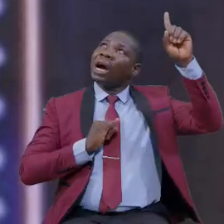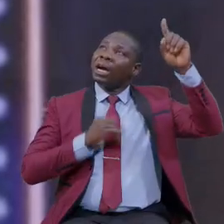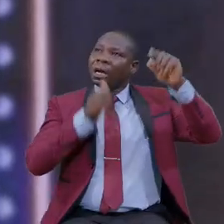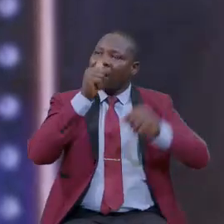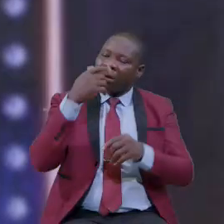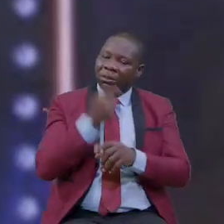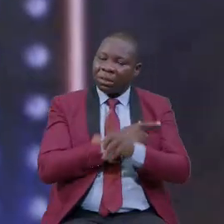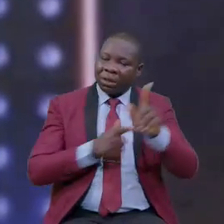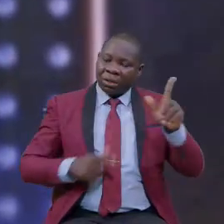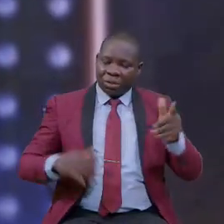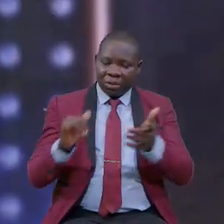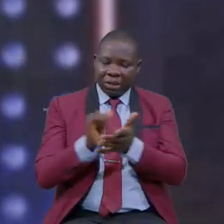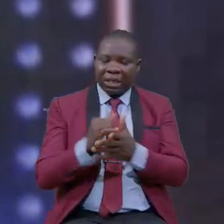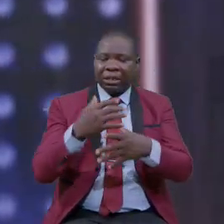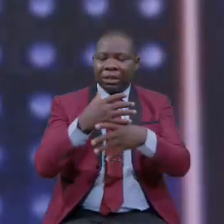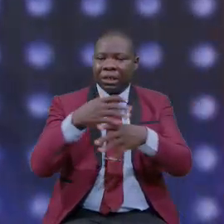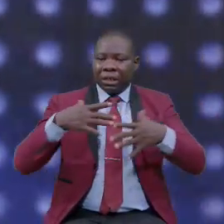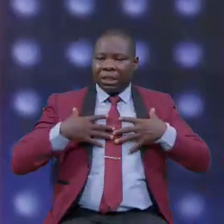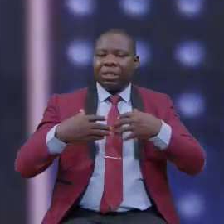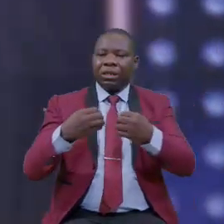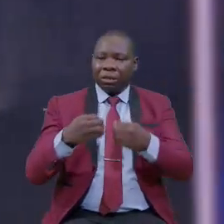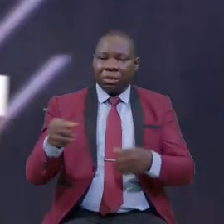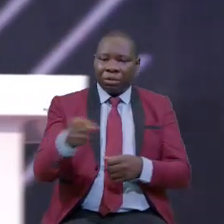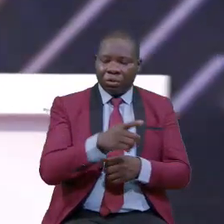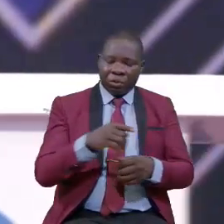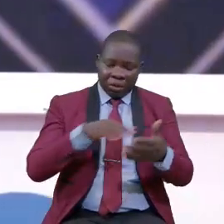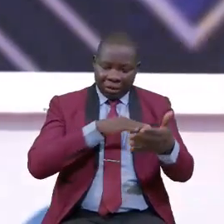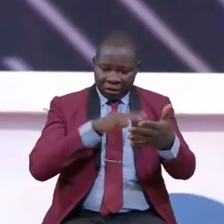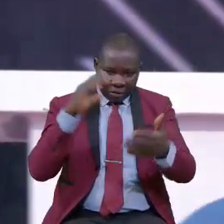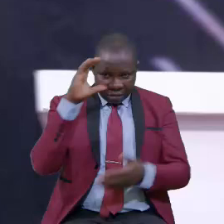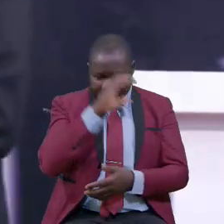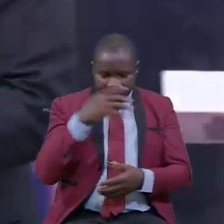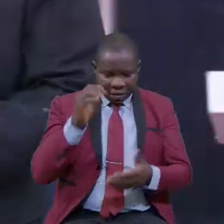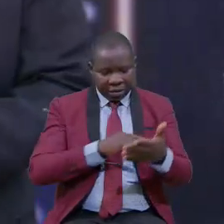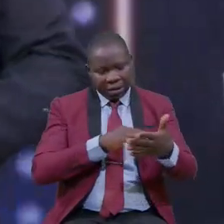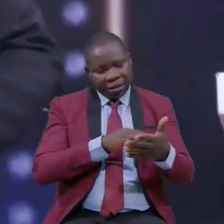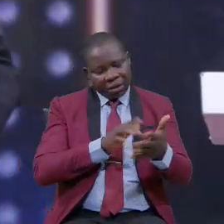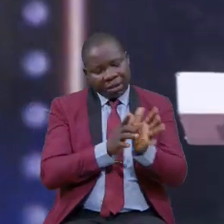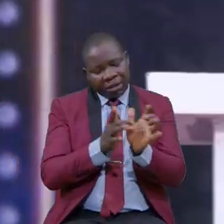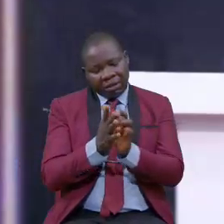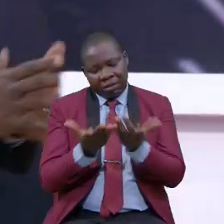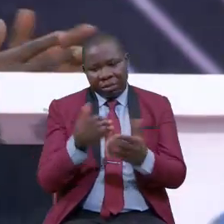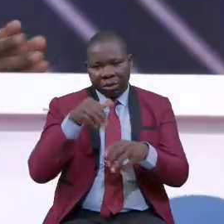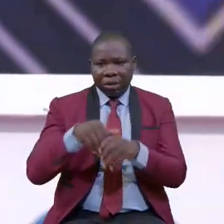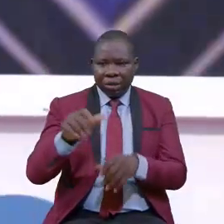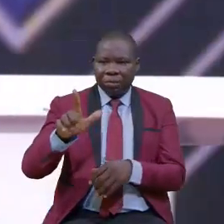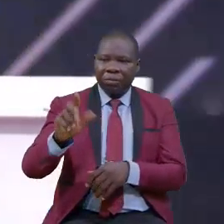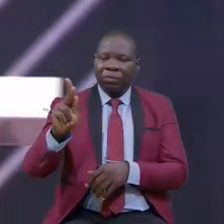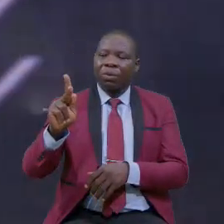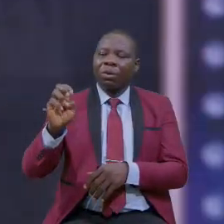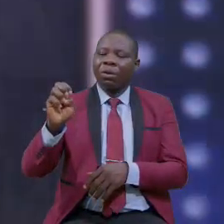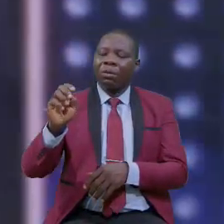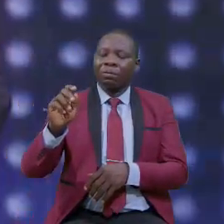says the scriptures look at Luke chapter 16 we're looking from verse 24 in Luke chapter 16: